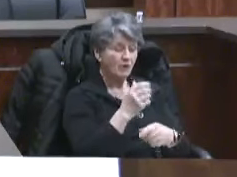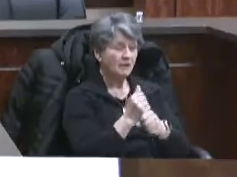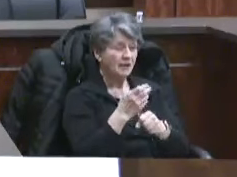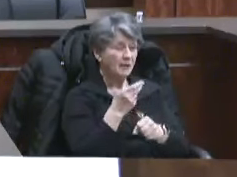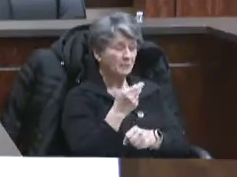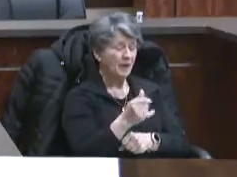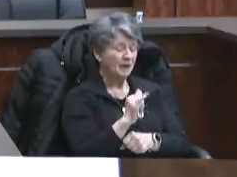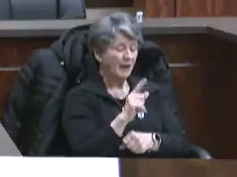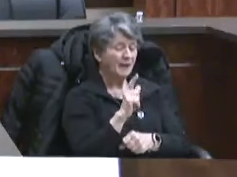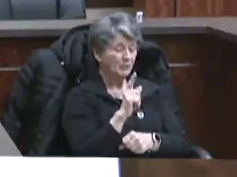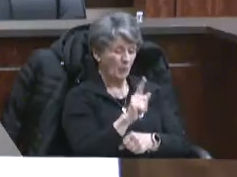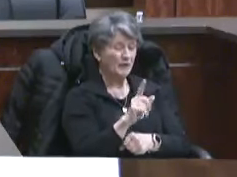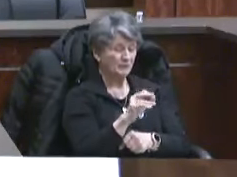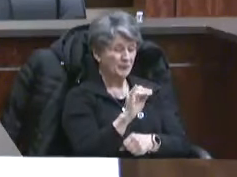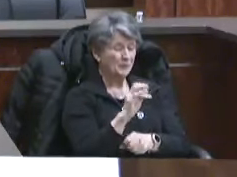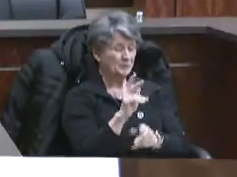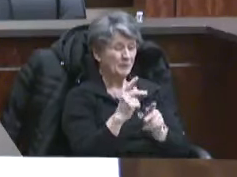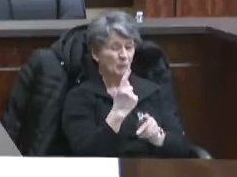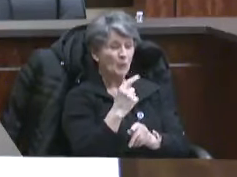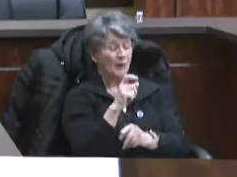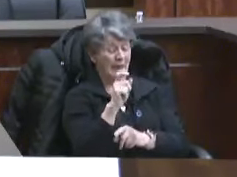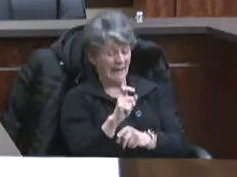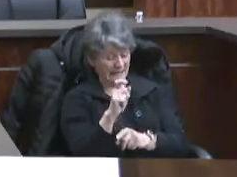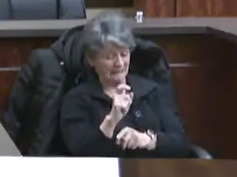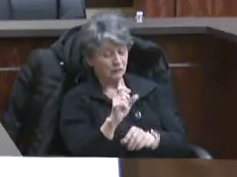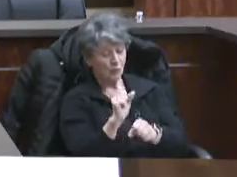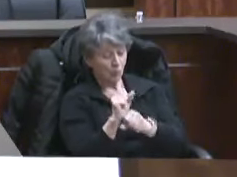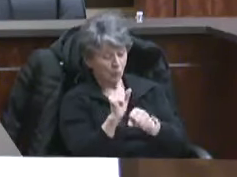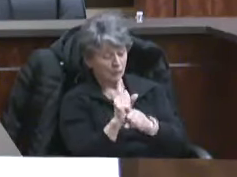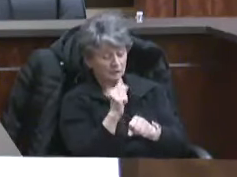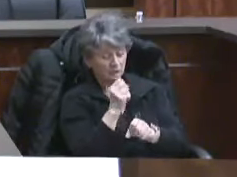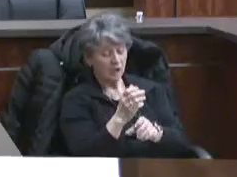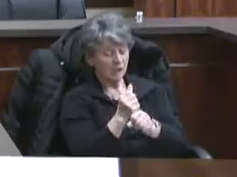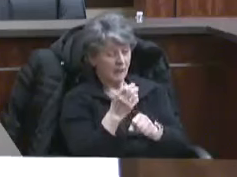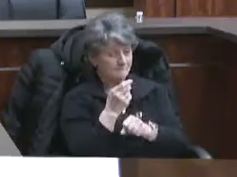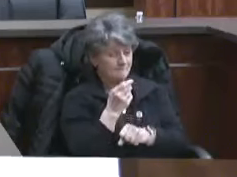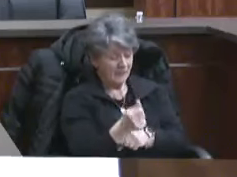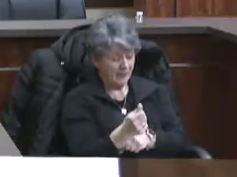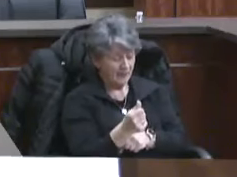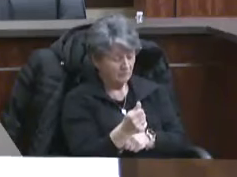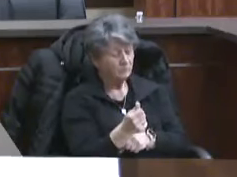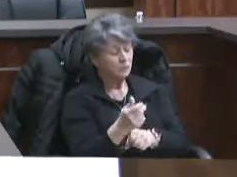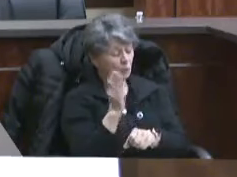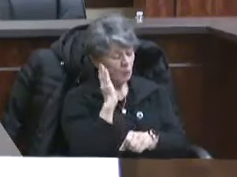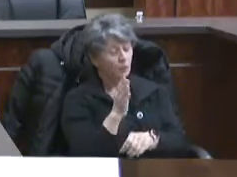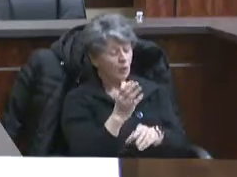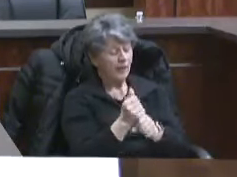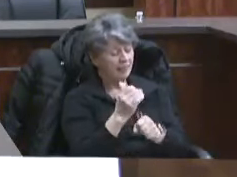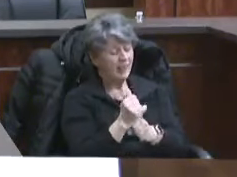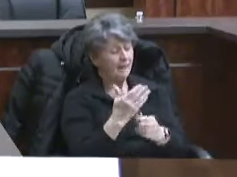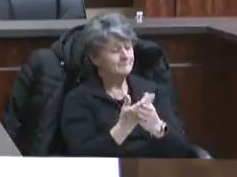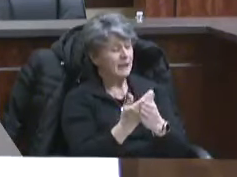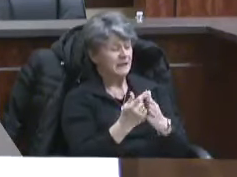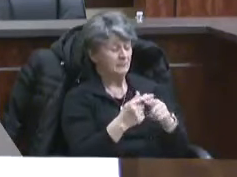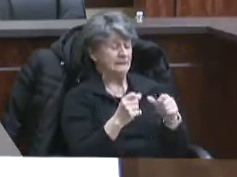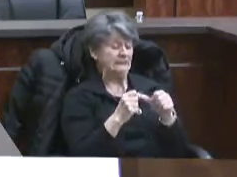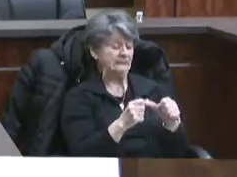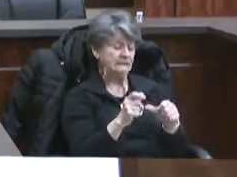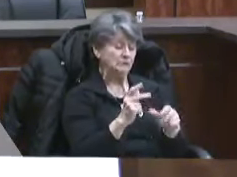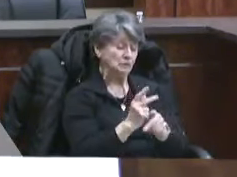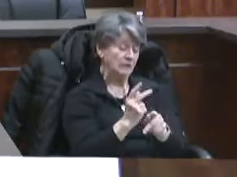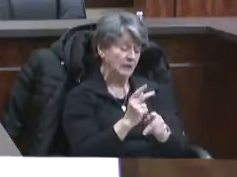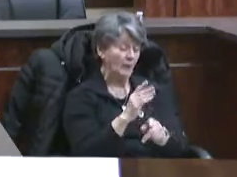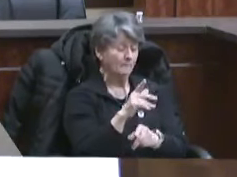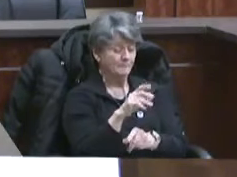workers, like I said earlier, that has to work and not getting paid, but we will get back paid. But in the meantime, we still got to take care of our bills and things of that nature.